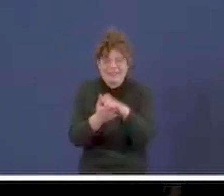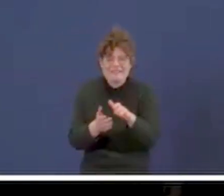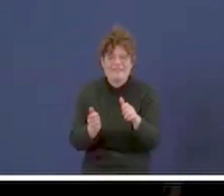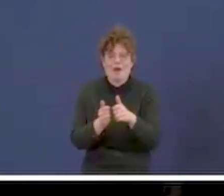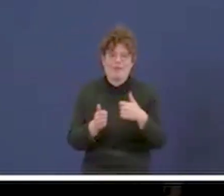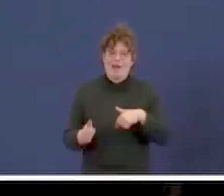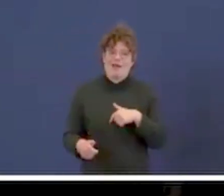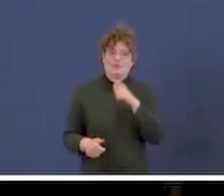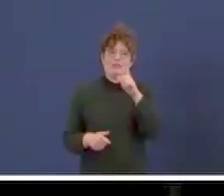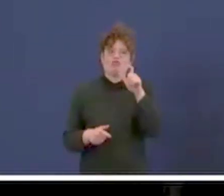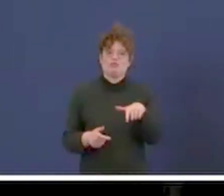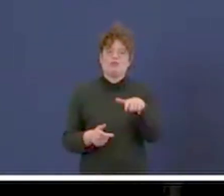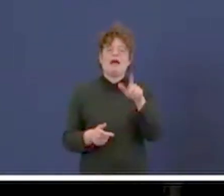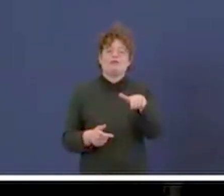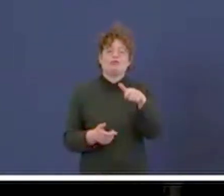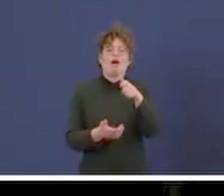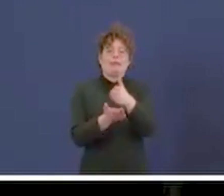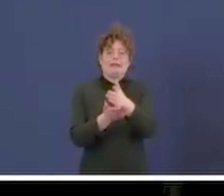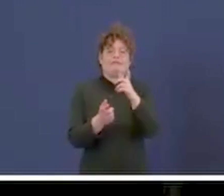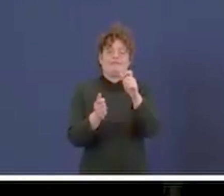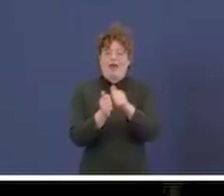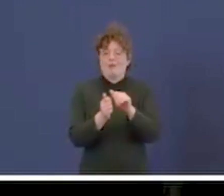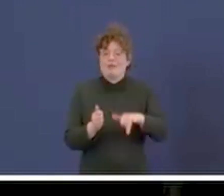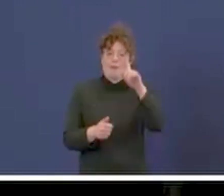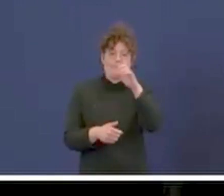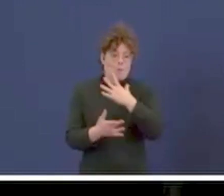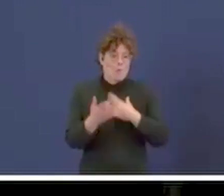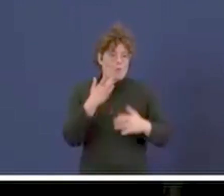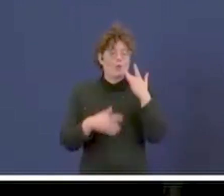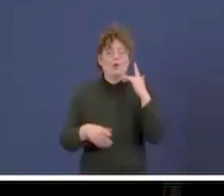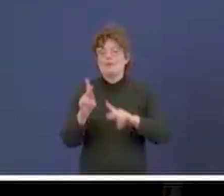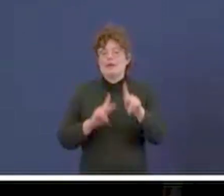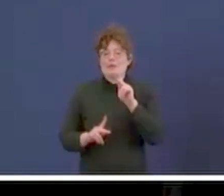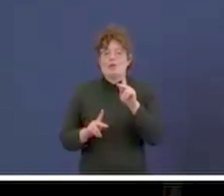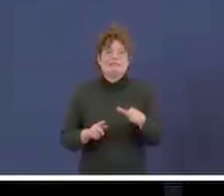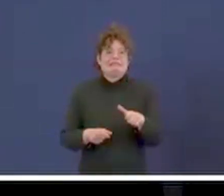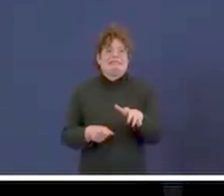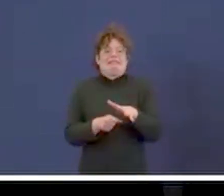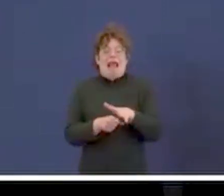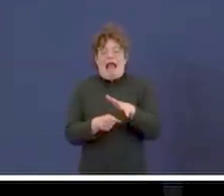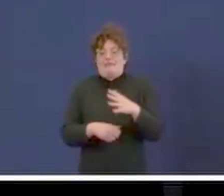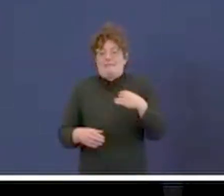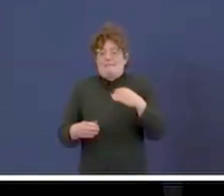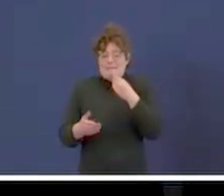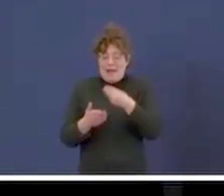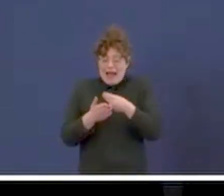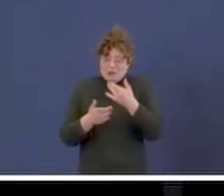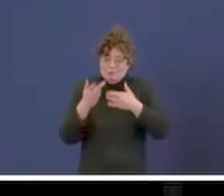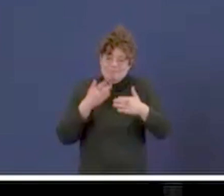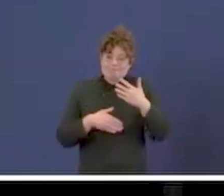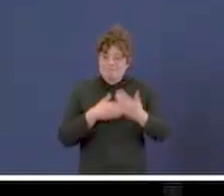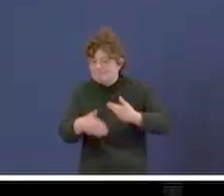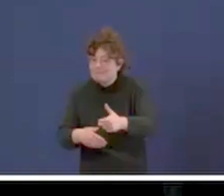to us, and we need to stop believing that about poor people. They need enough money to live on. And I think for those of us and those of you who are going to